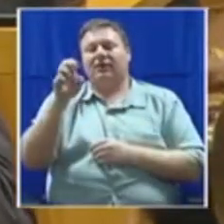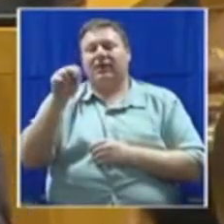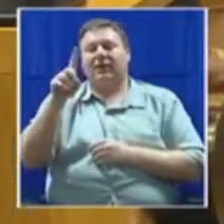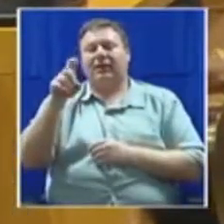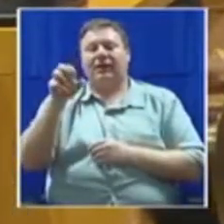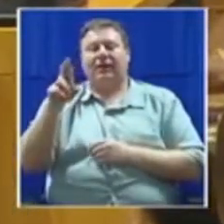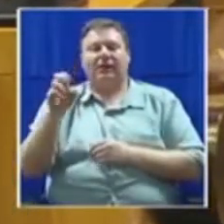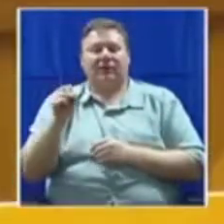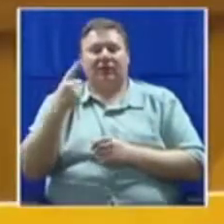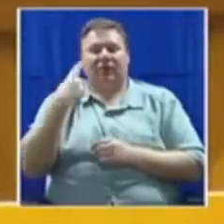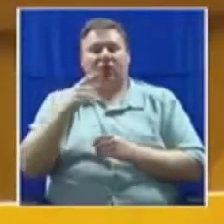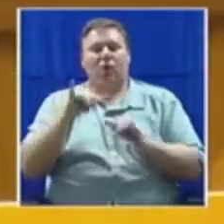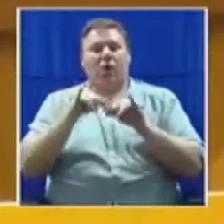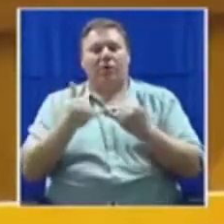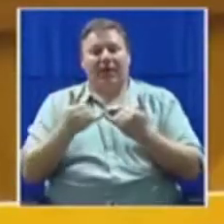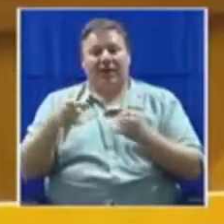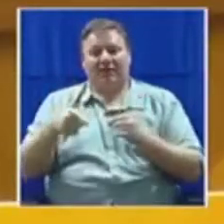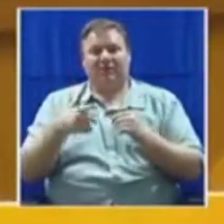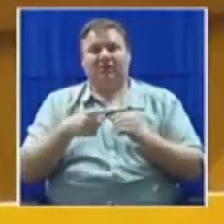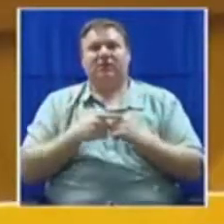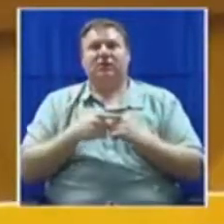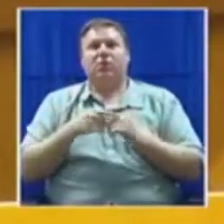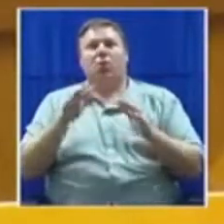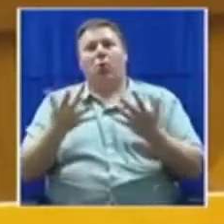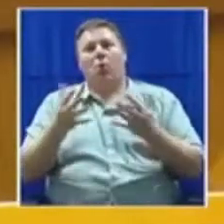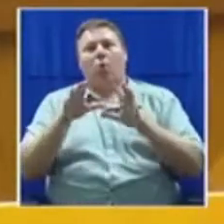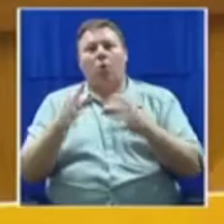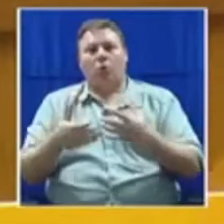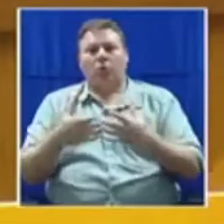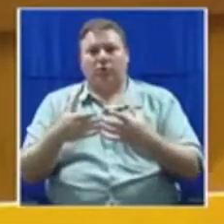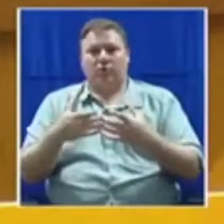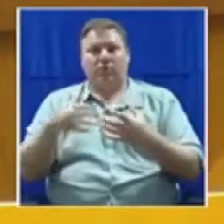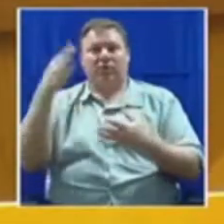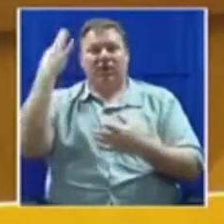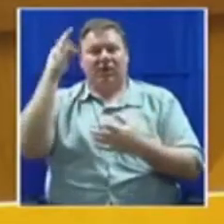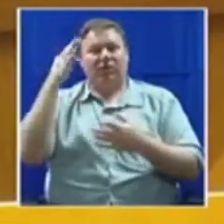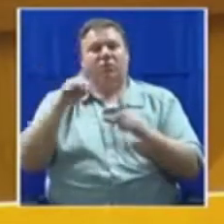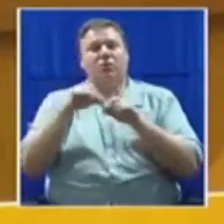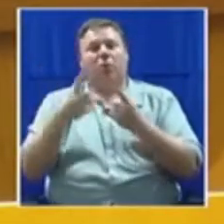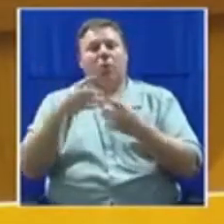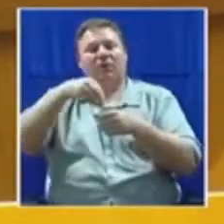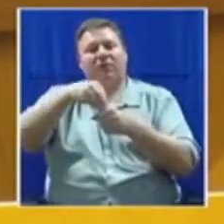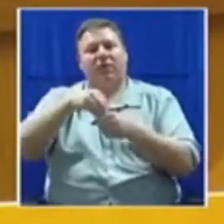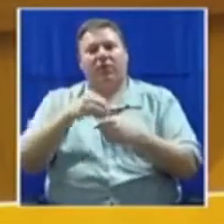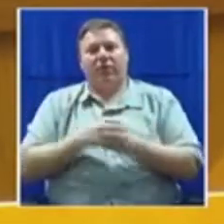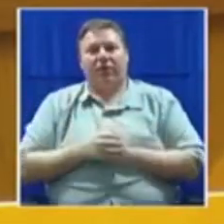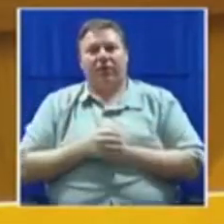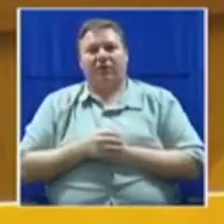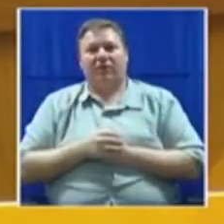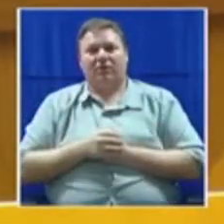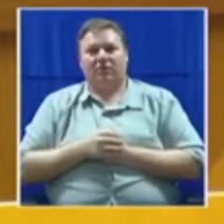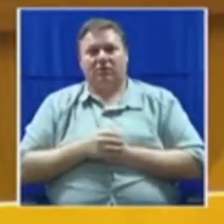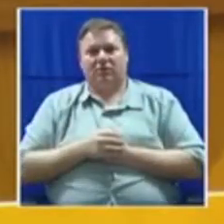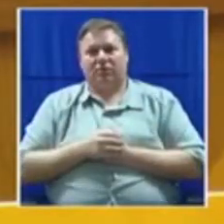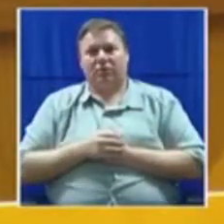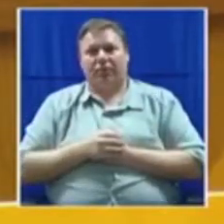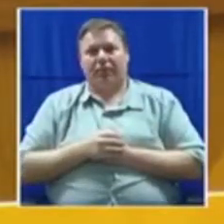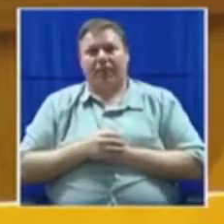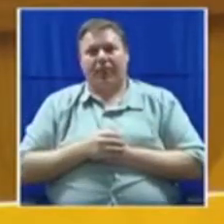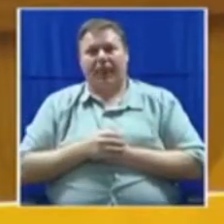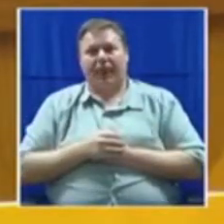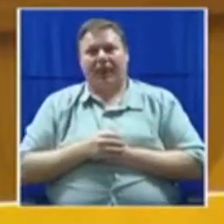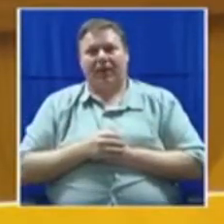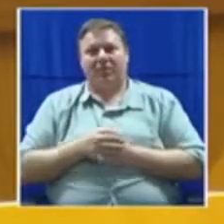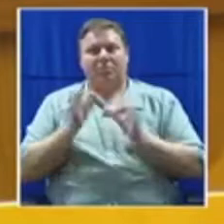business entities, or organizations by government departments, agencies, or entities. In